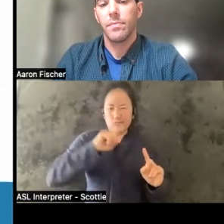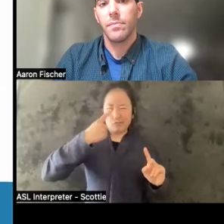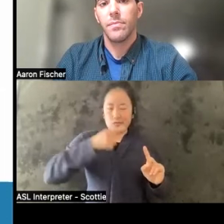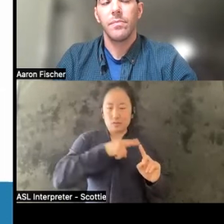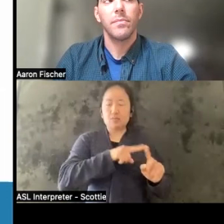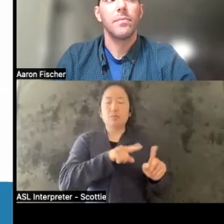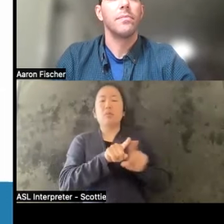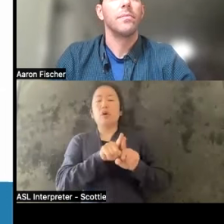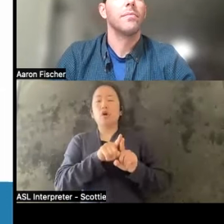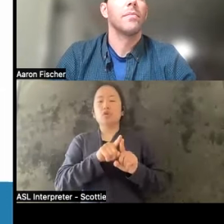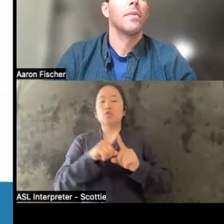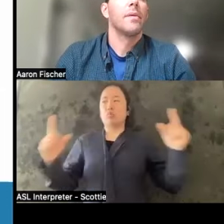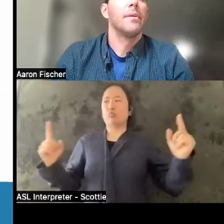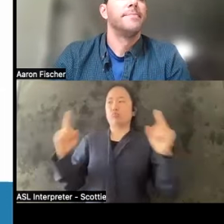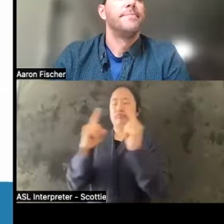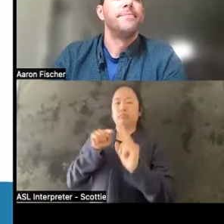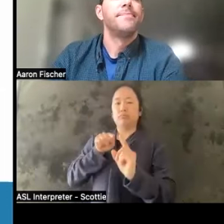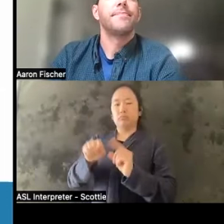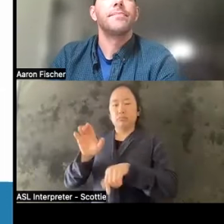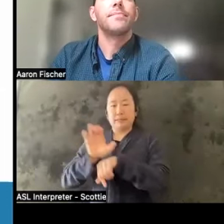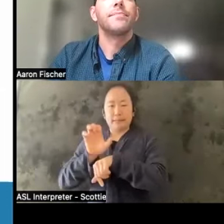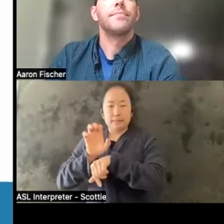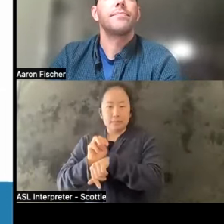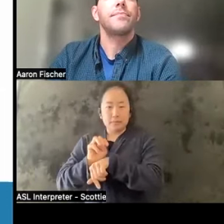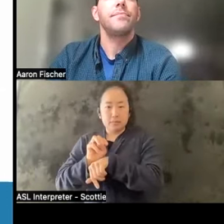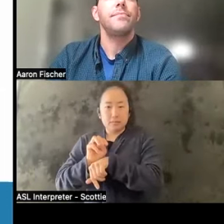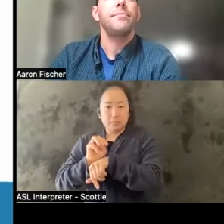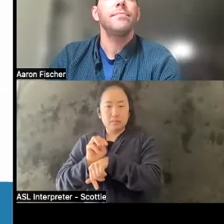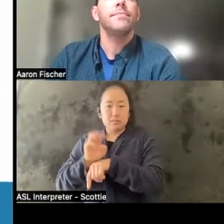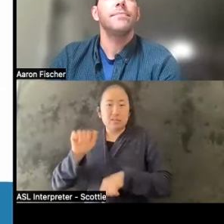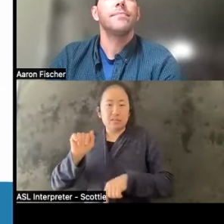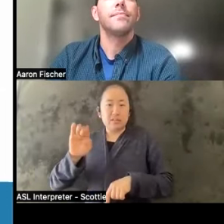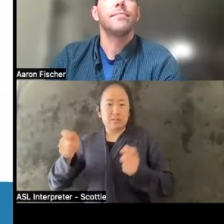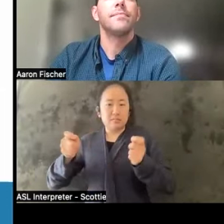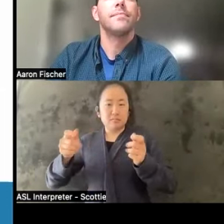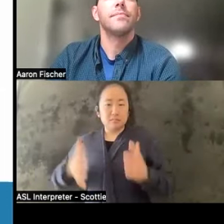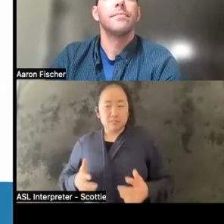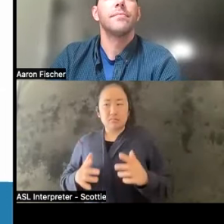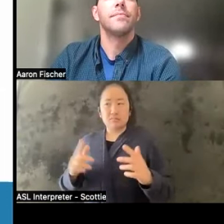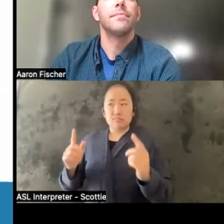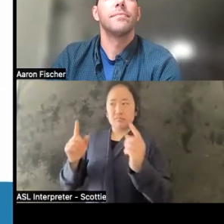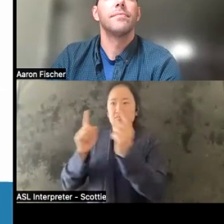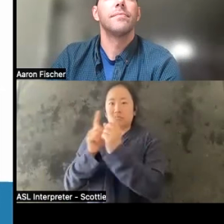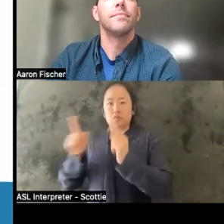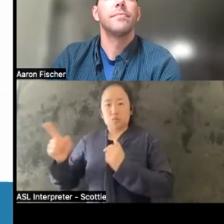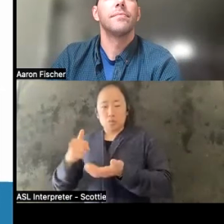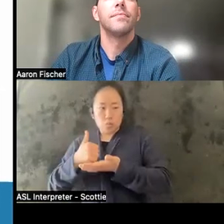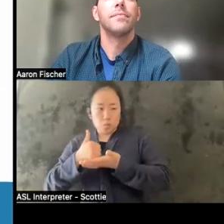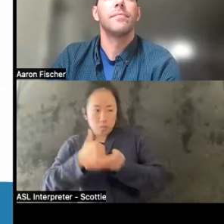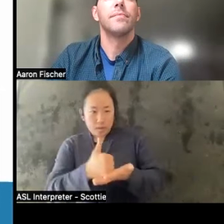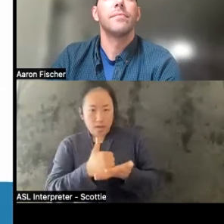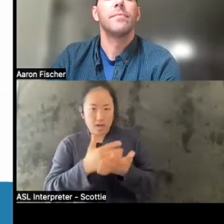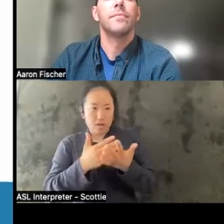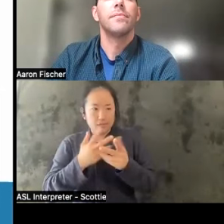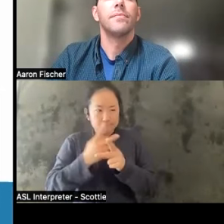manager who can help to manage his diabetes through the social determinants of health.